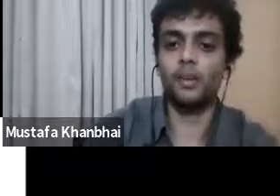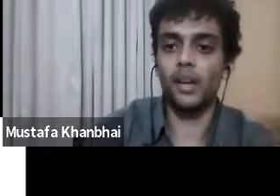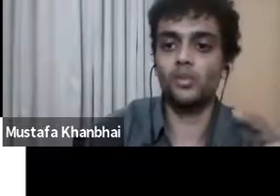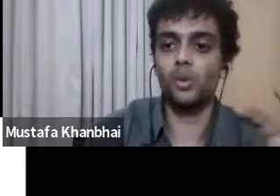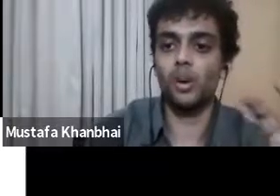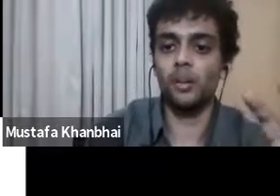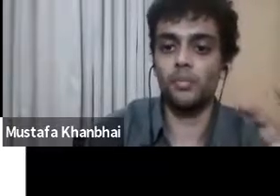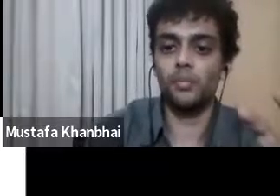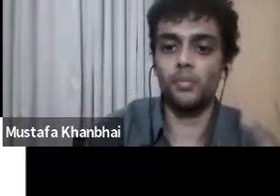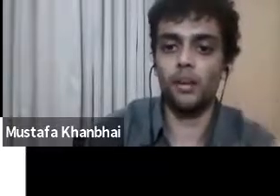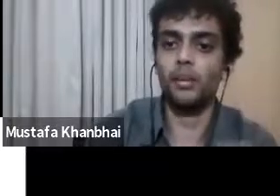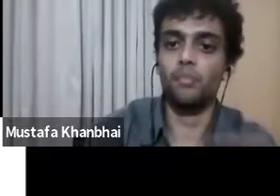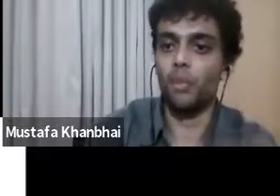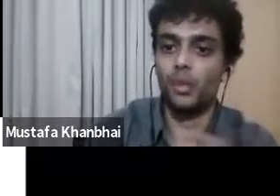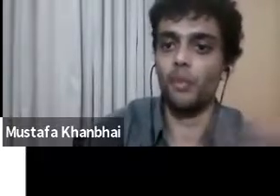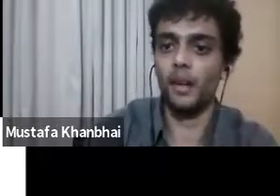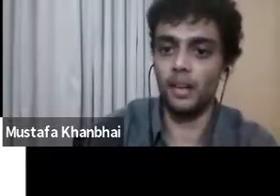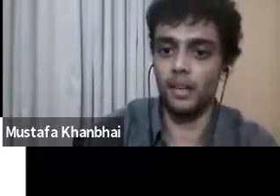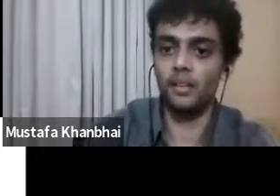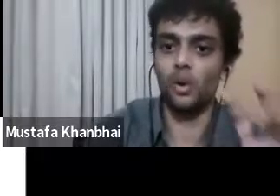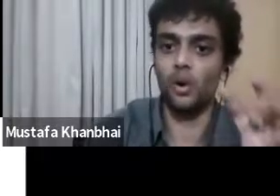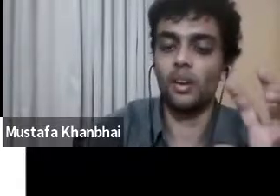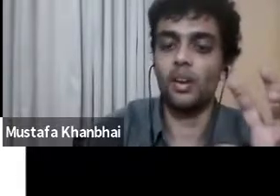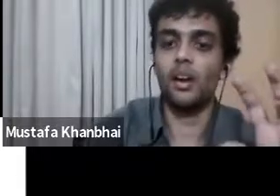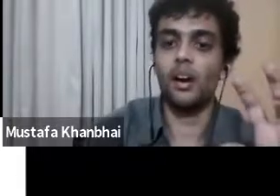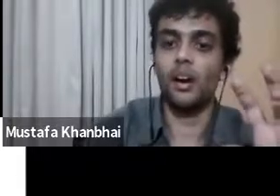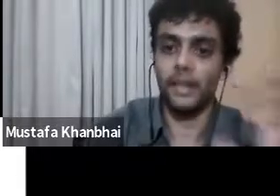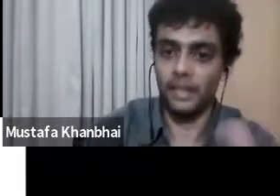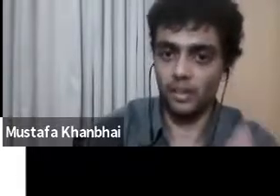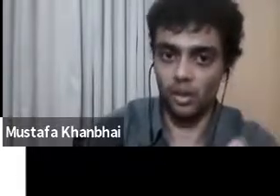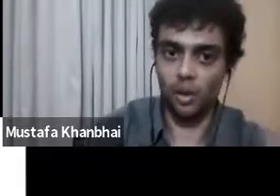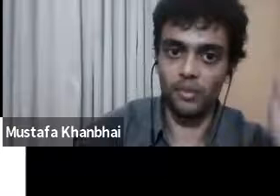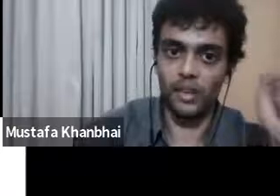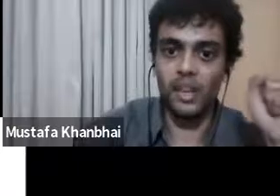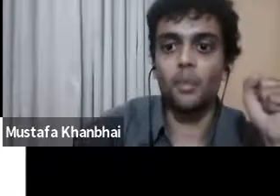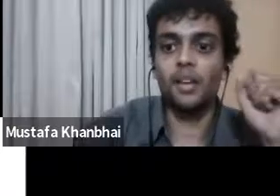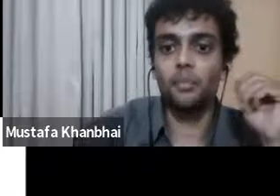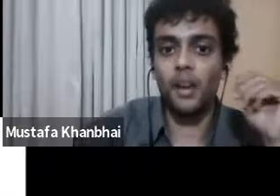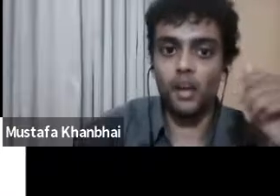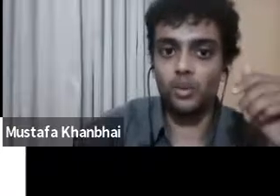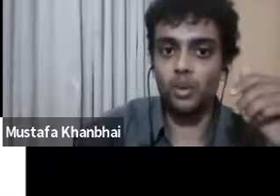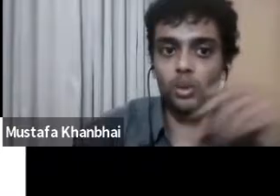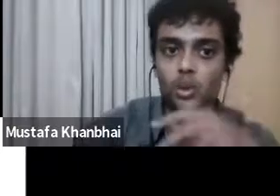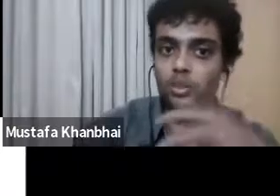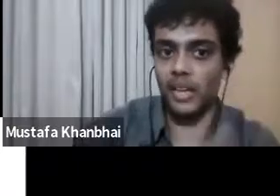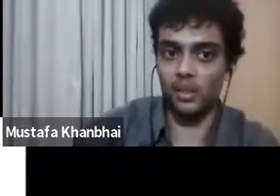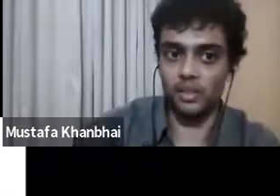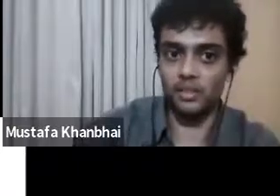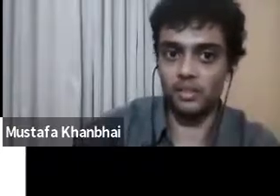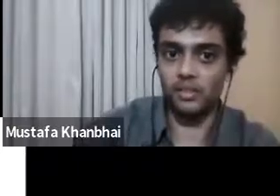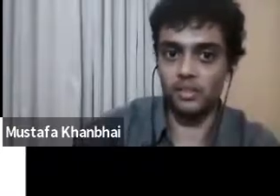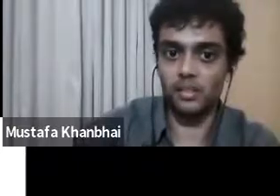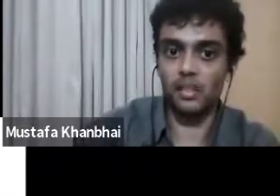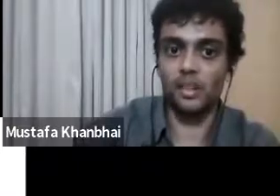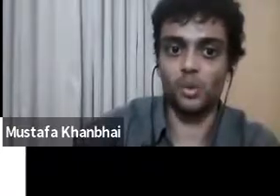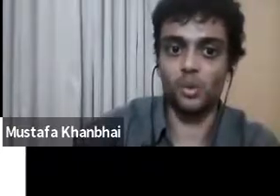that's meant to kind of show a brief moment of mental illness or internal conflict. But in Picasso's work, you don't see any of